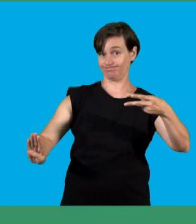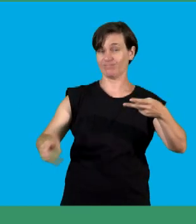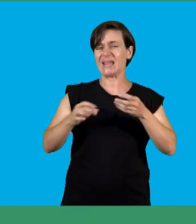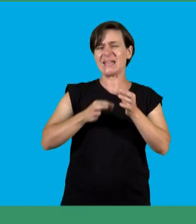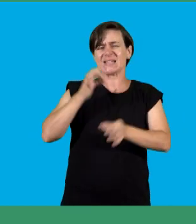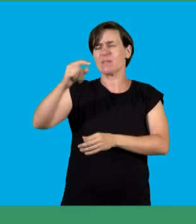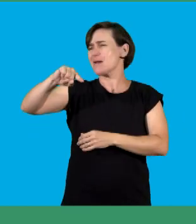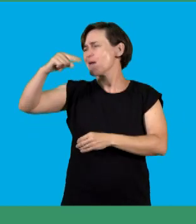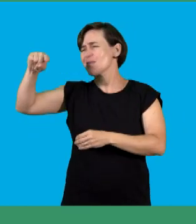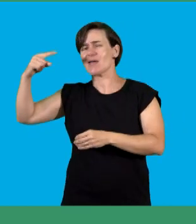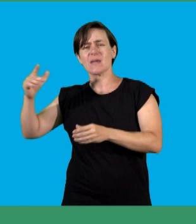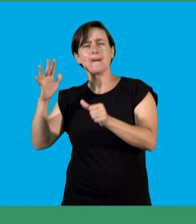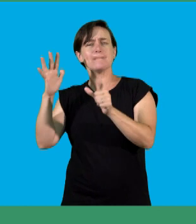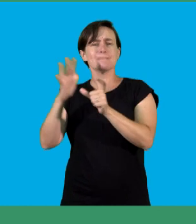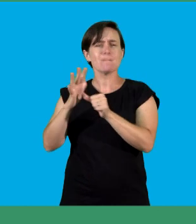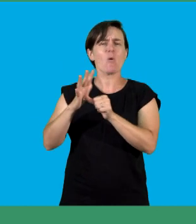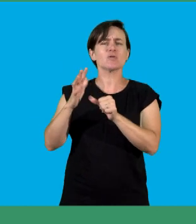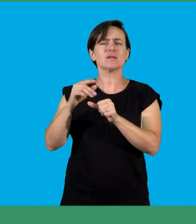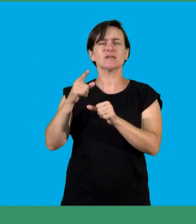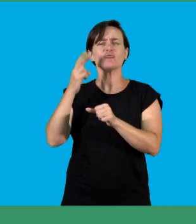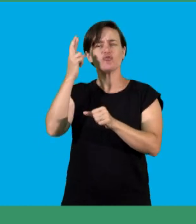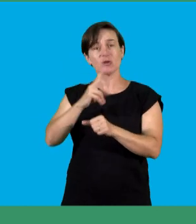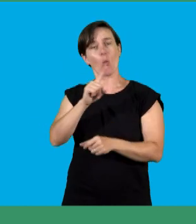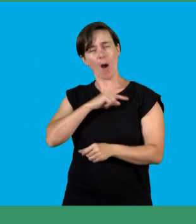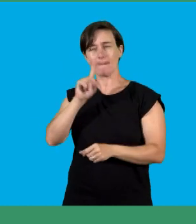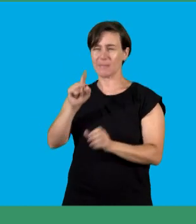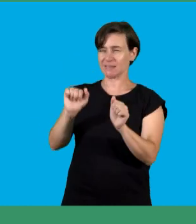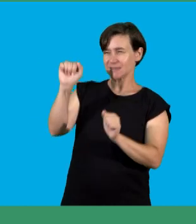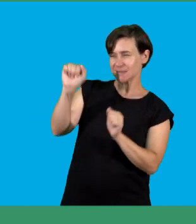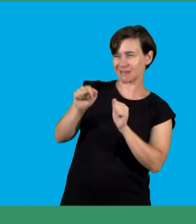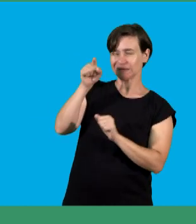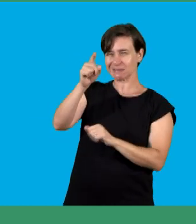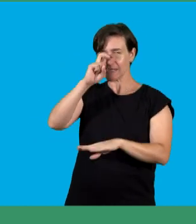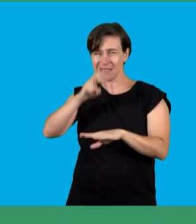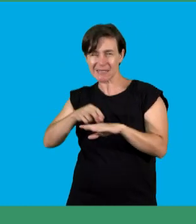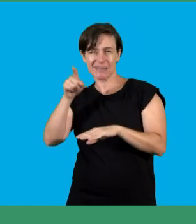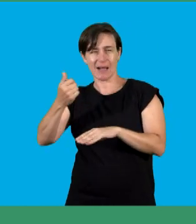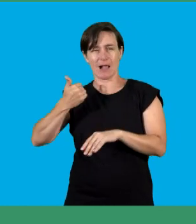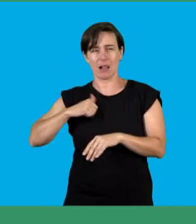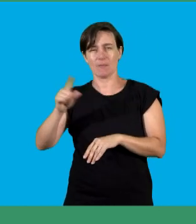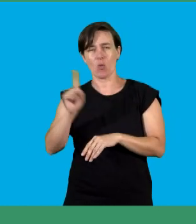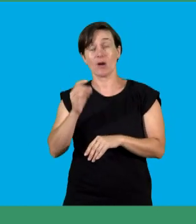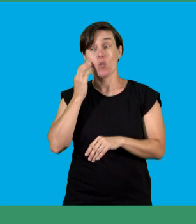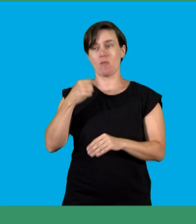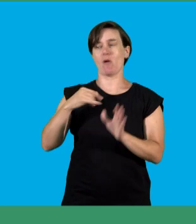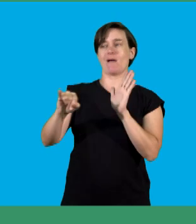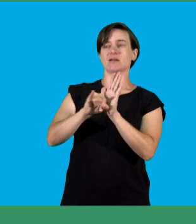other importance of assessing needs and desires in identifying a business opportunity.